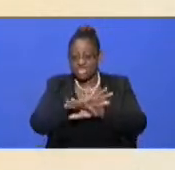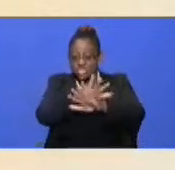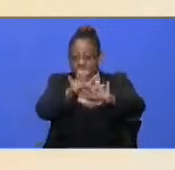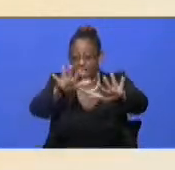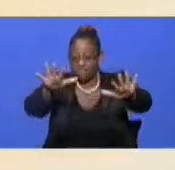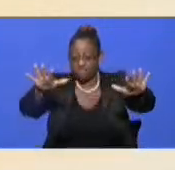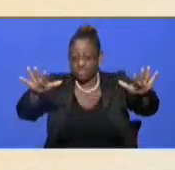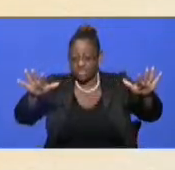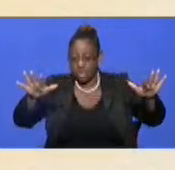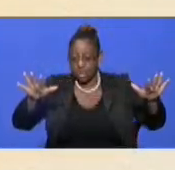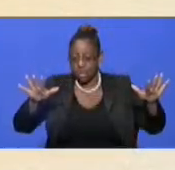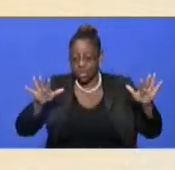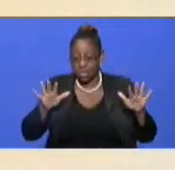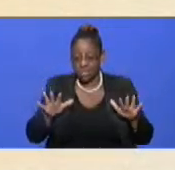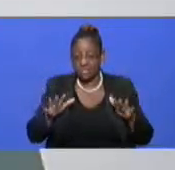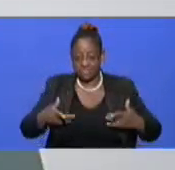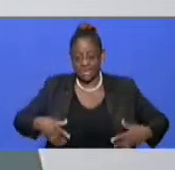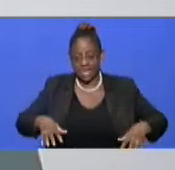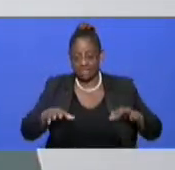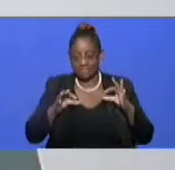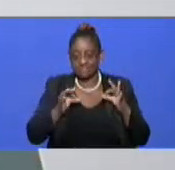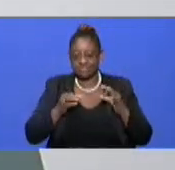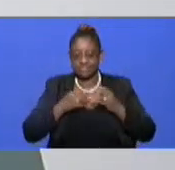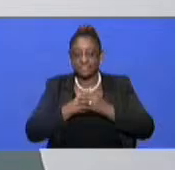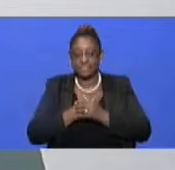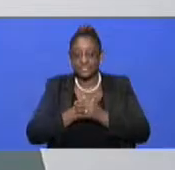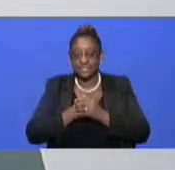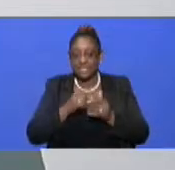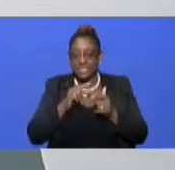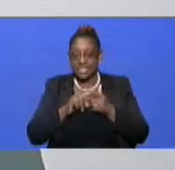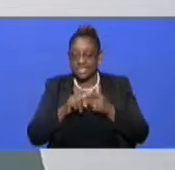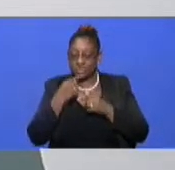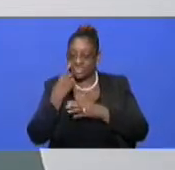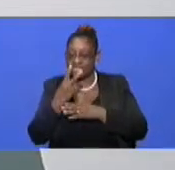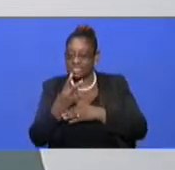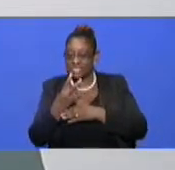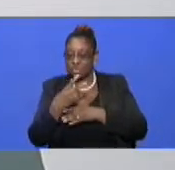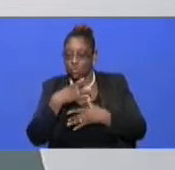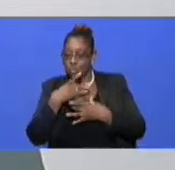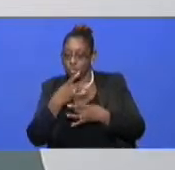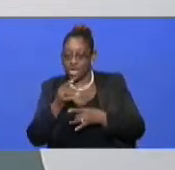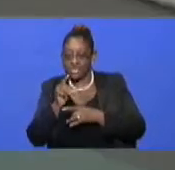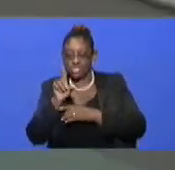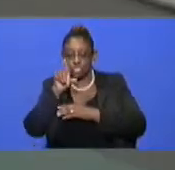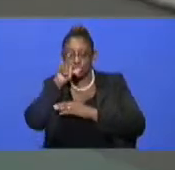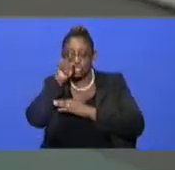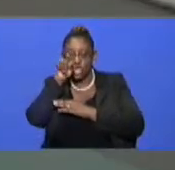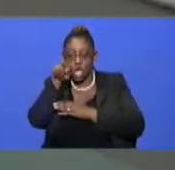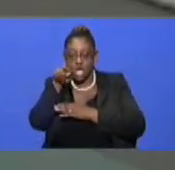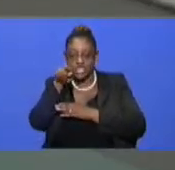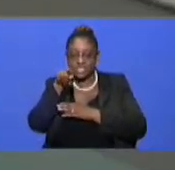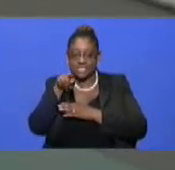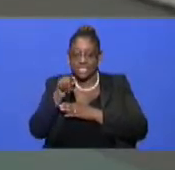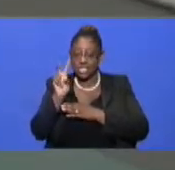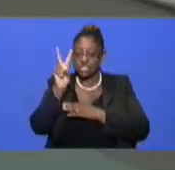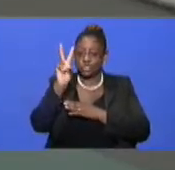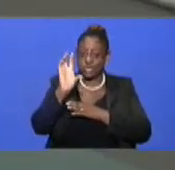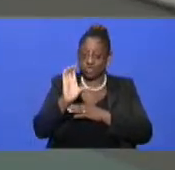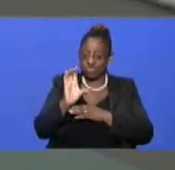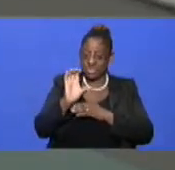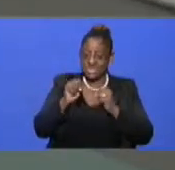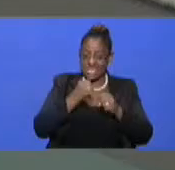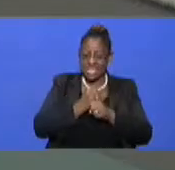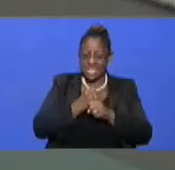all aspects of life. Making it into the exhibition, a look at white storks and a 200-year migration